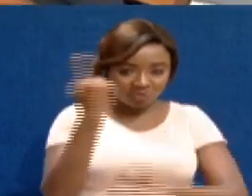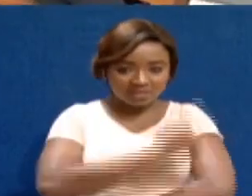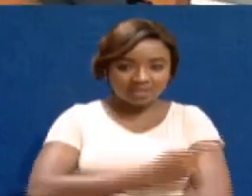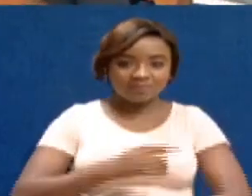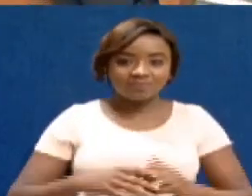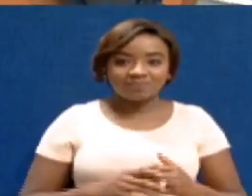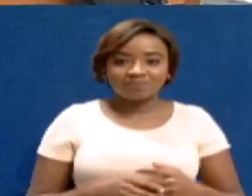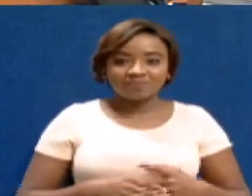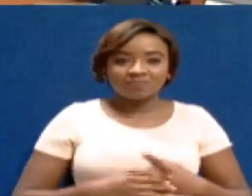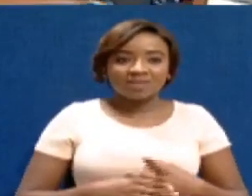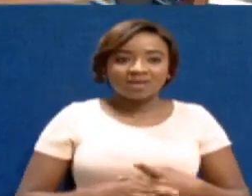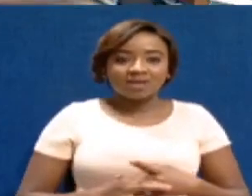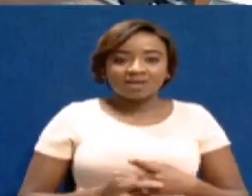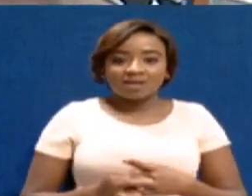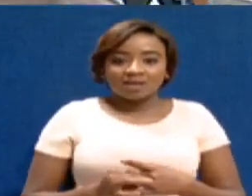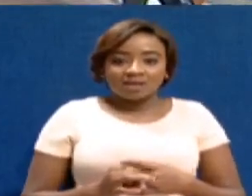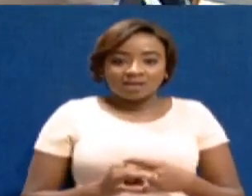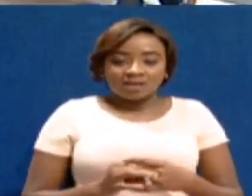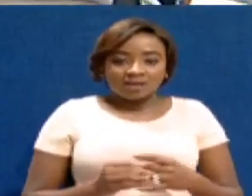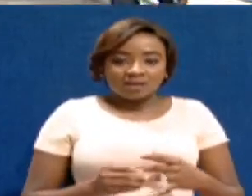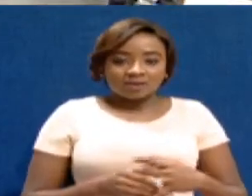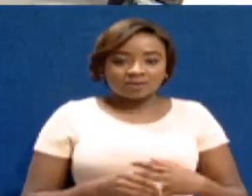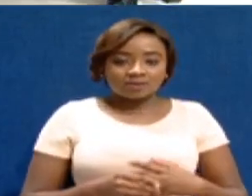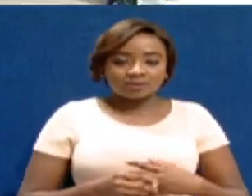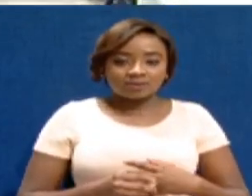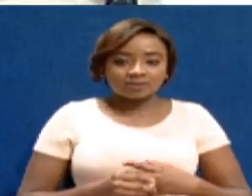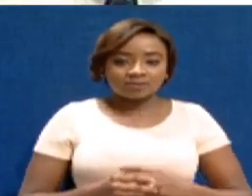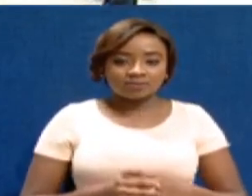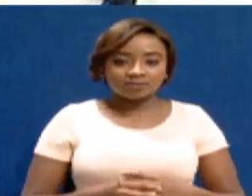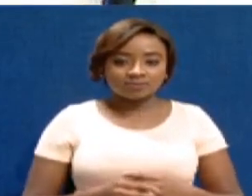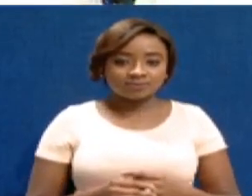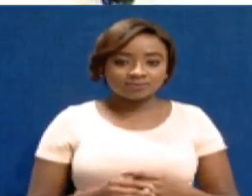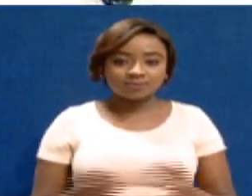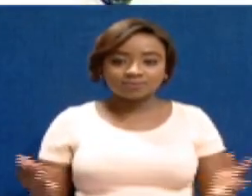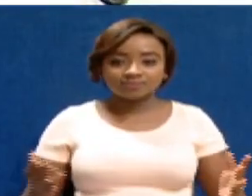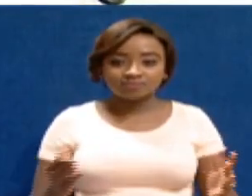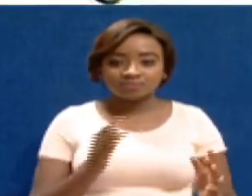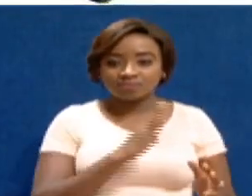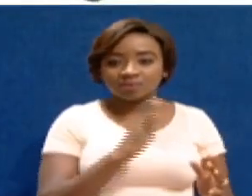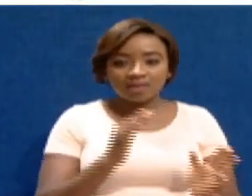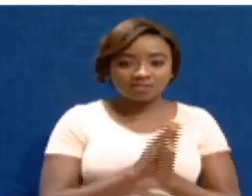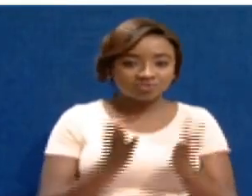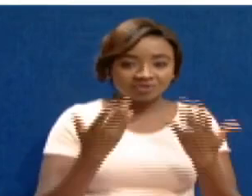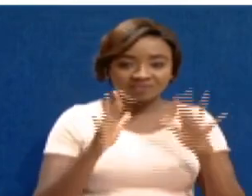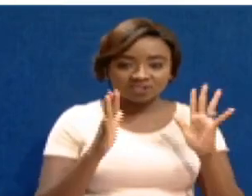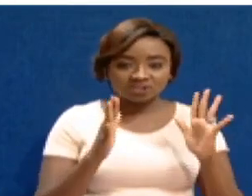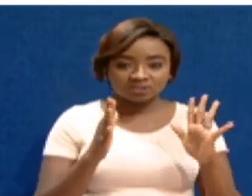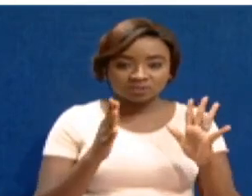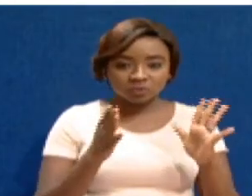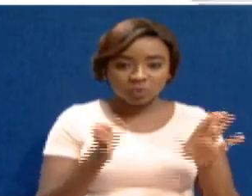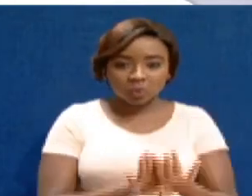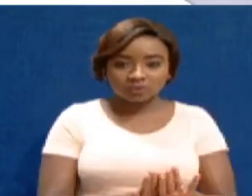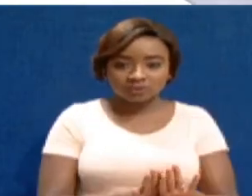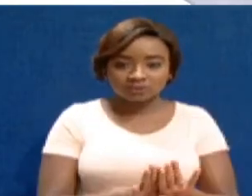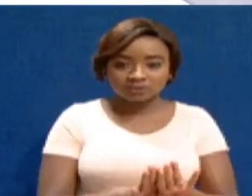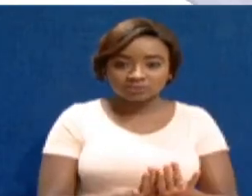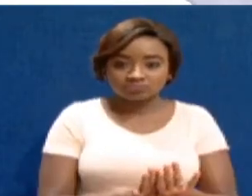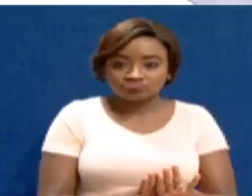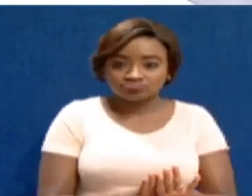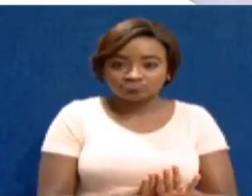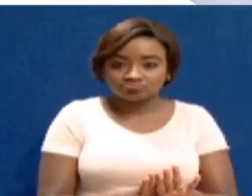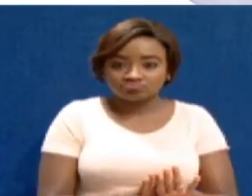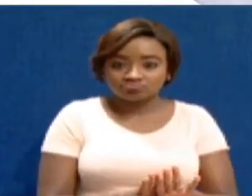to it. Jennifer, has the train left the station, the BBI train? Yes. Has it left the station? Is it over, done deal? Has it left the